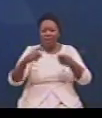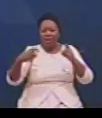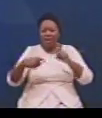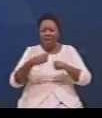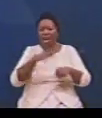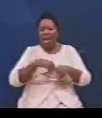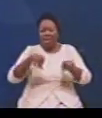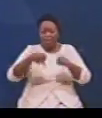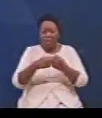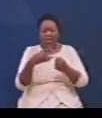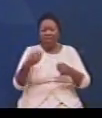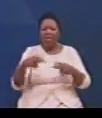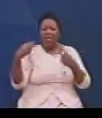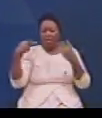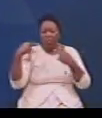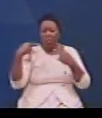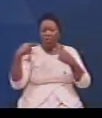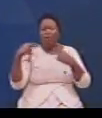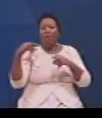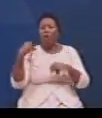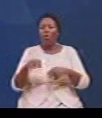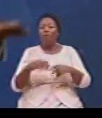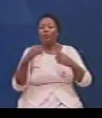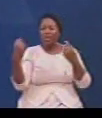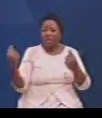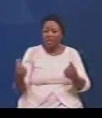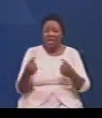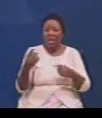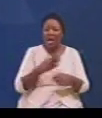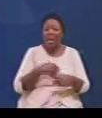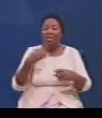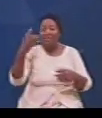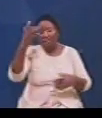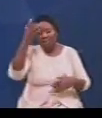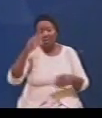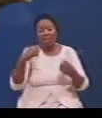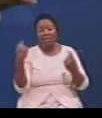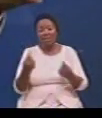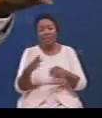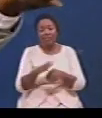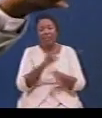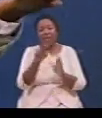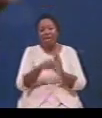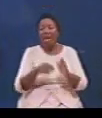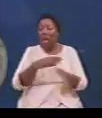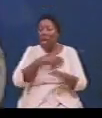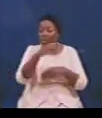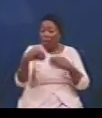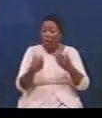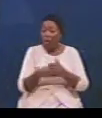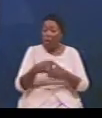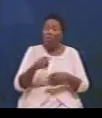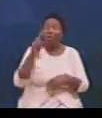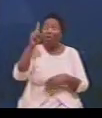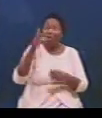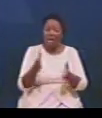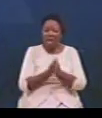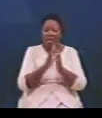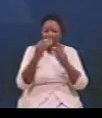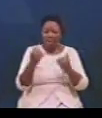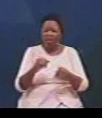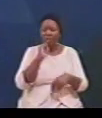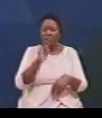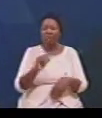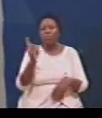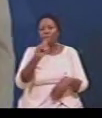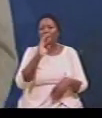he breaks the yoke of sin and sinfulness. And all he asks, where are you? Raise up